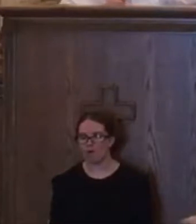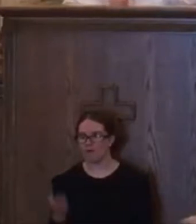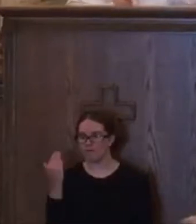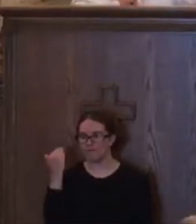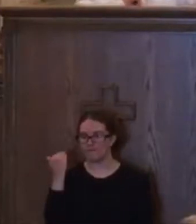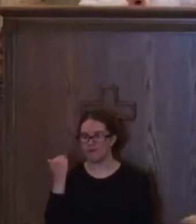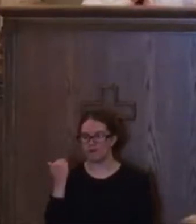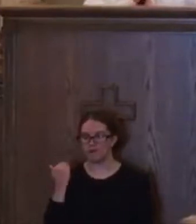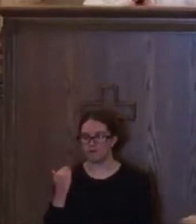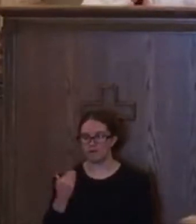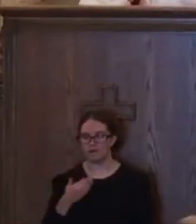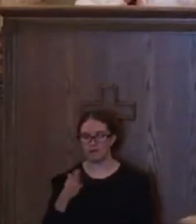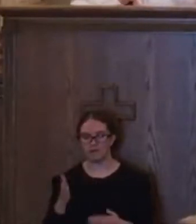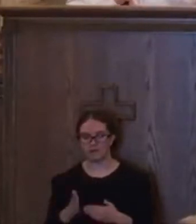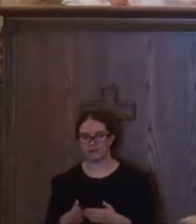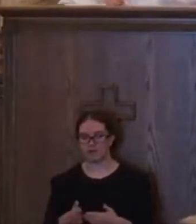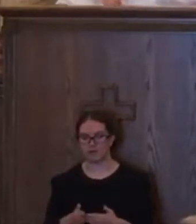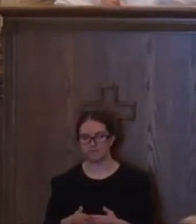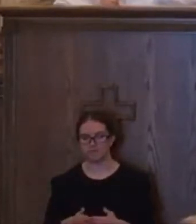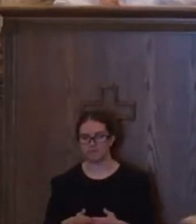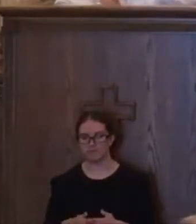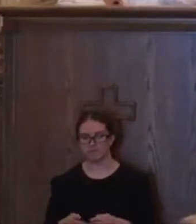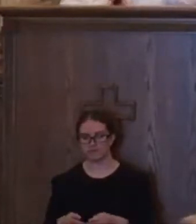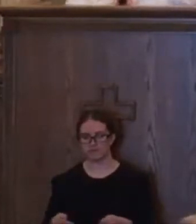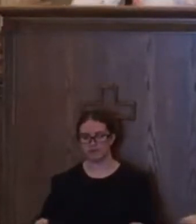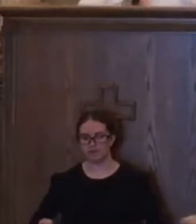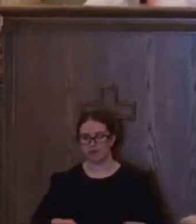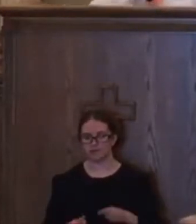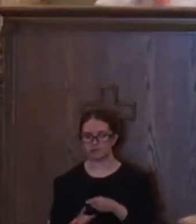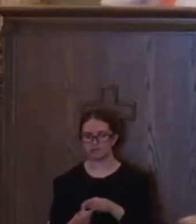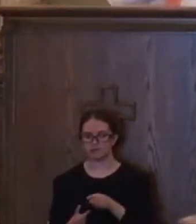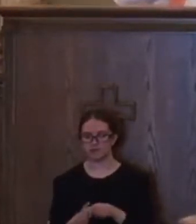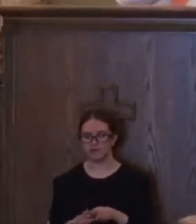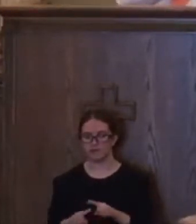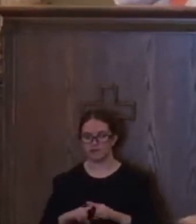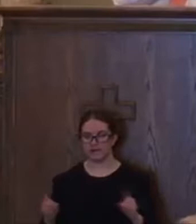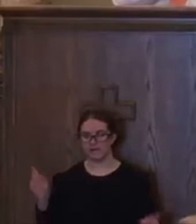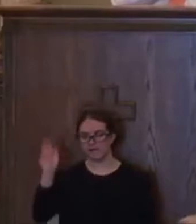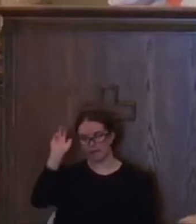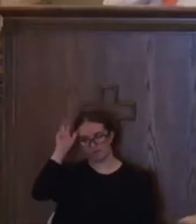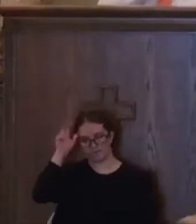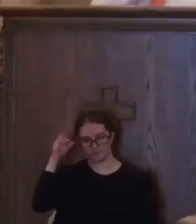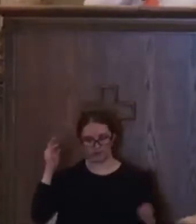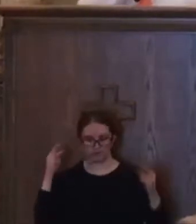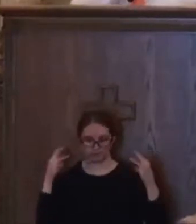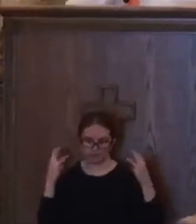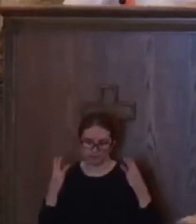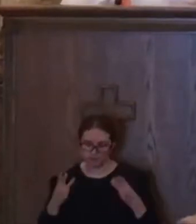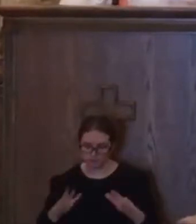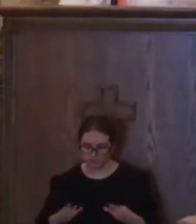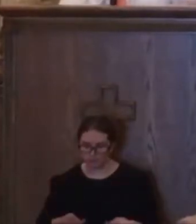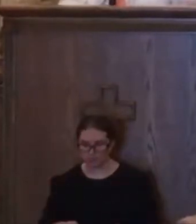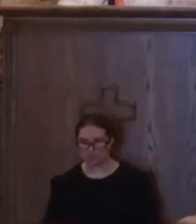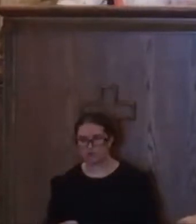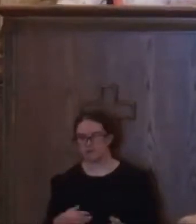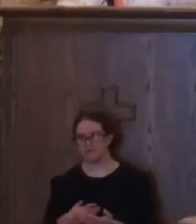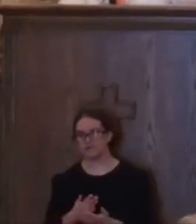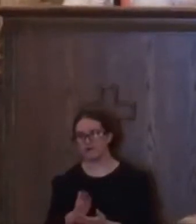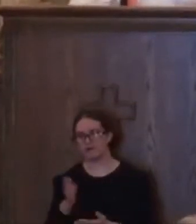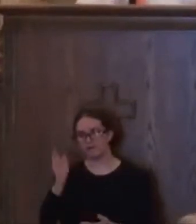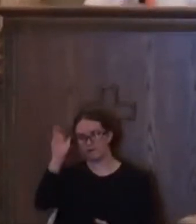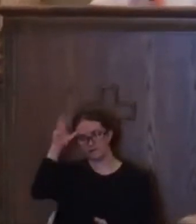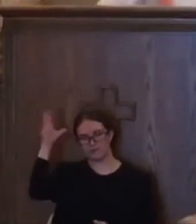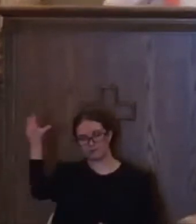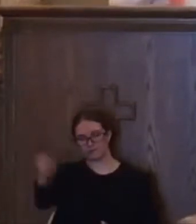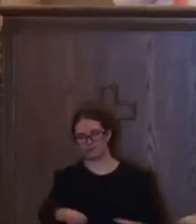before. Some of us need to get to where we decide, instead of letting the devil wear us down, instead of letting the devil tear